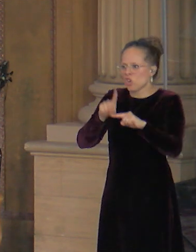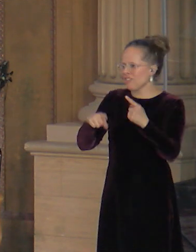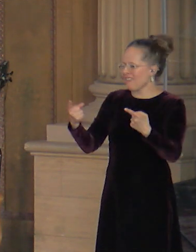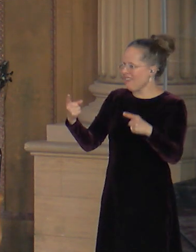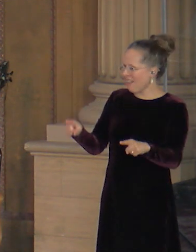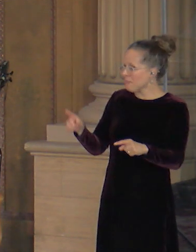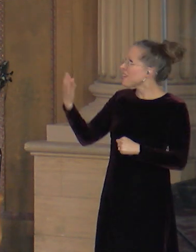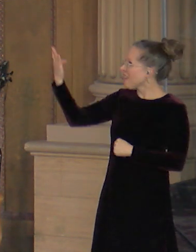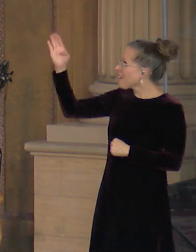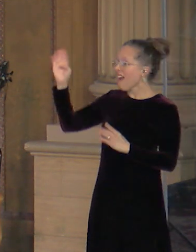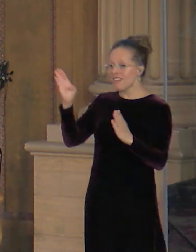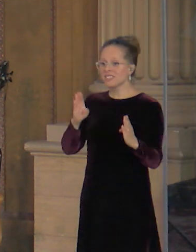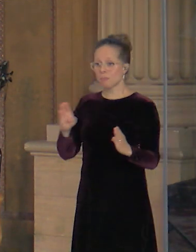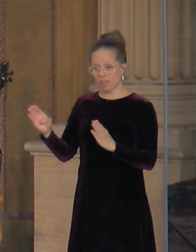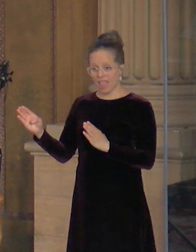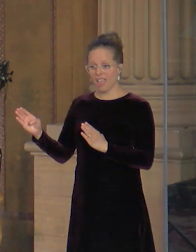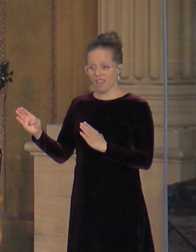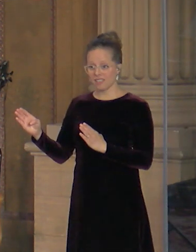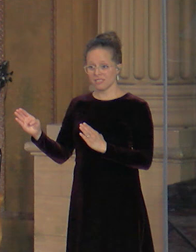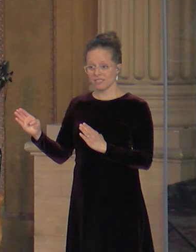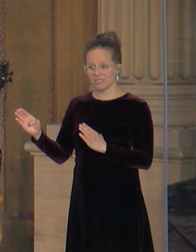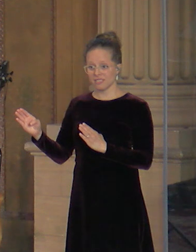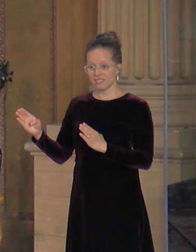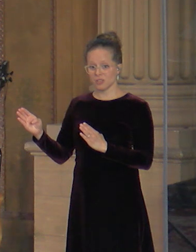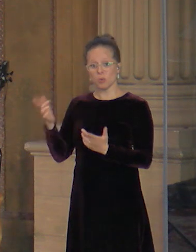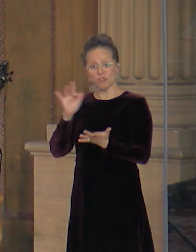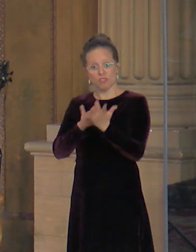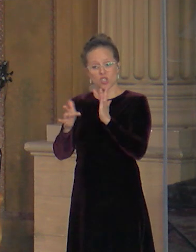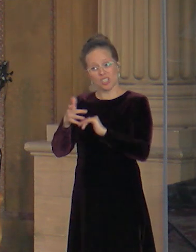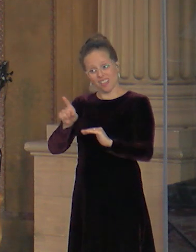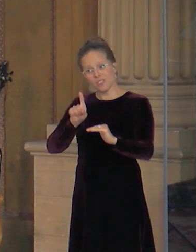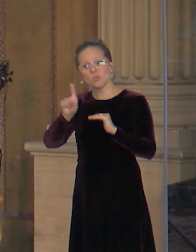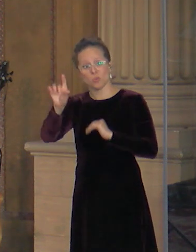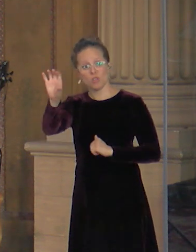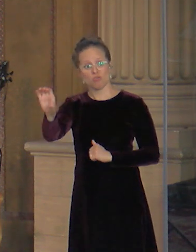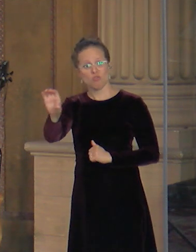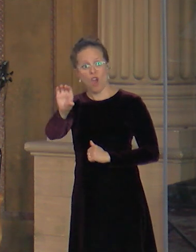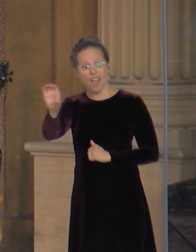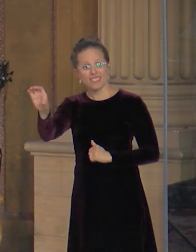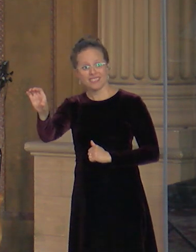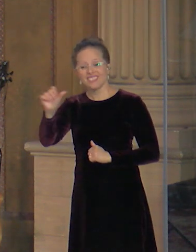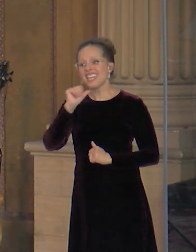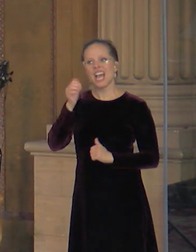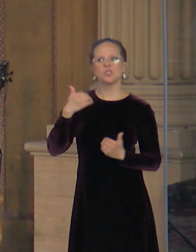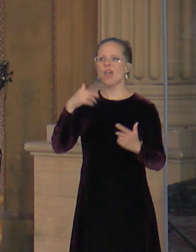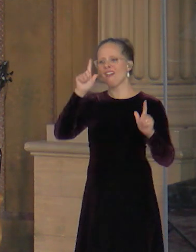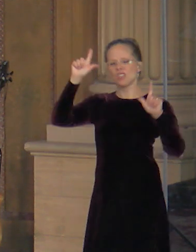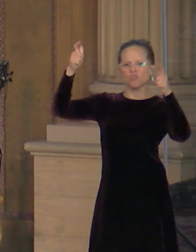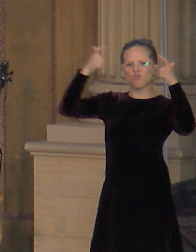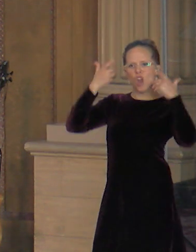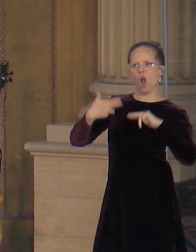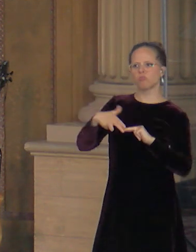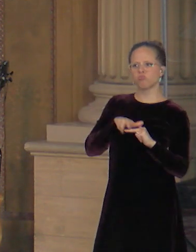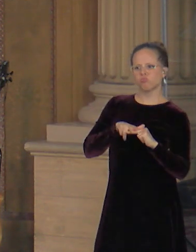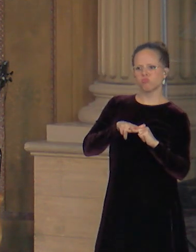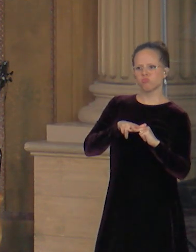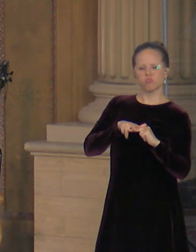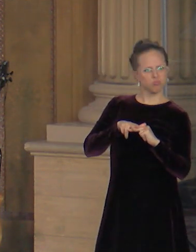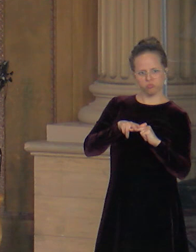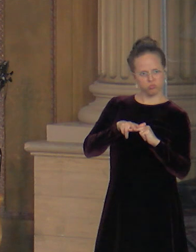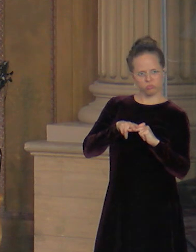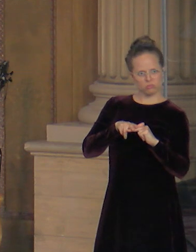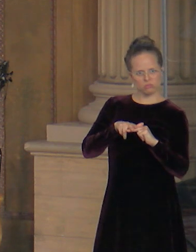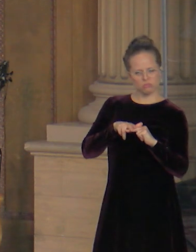for Jesus to have the crown without a cross his plan was never for Jesus to seize power but to receive power